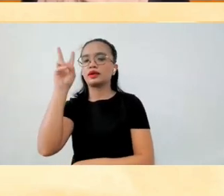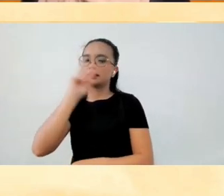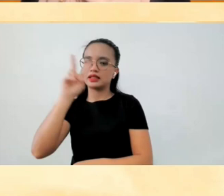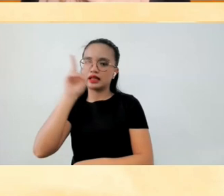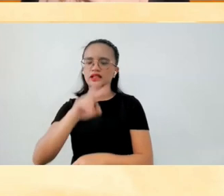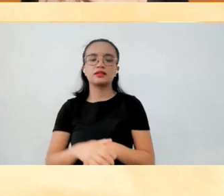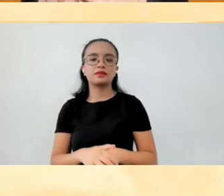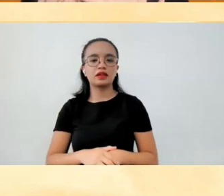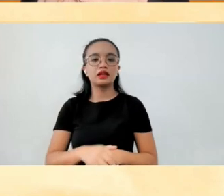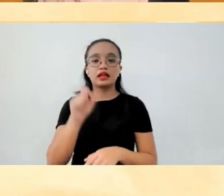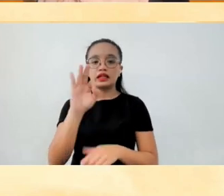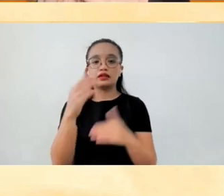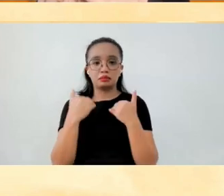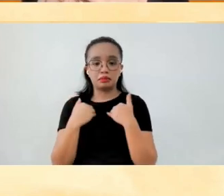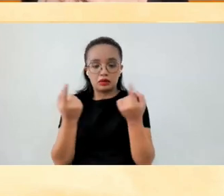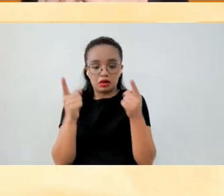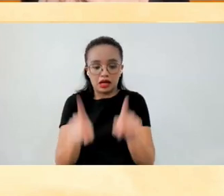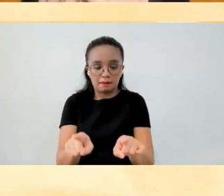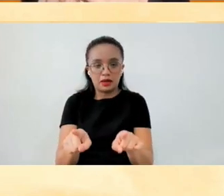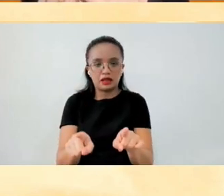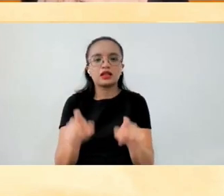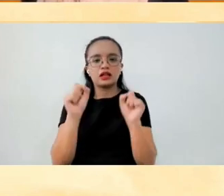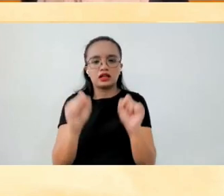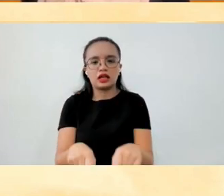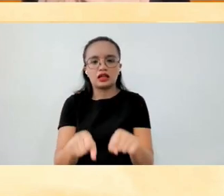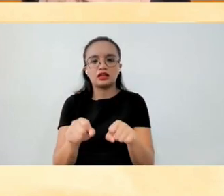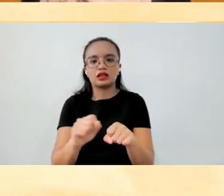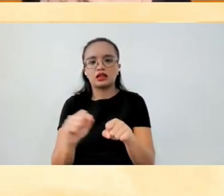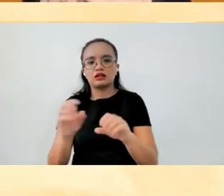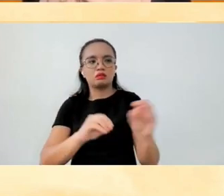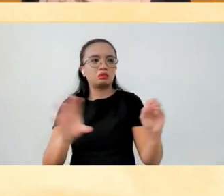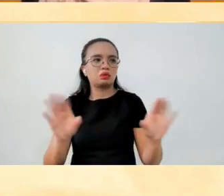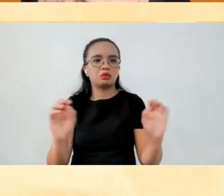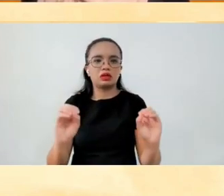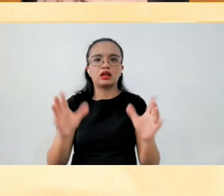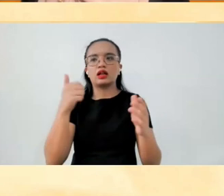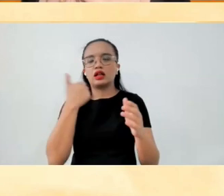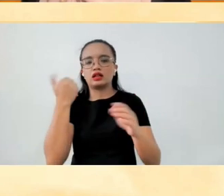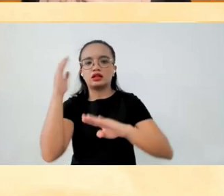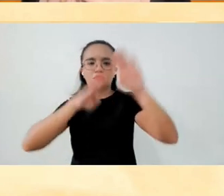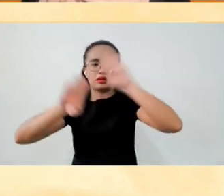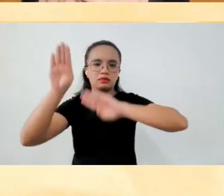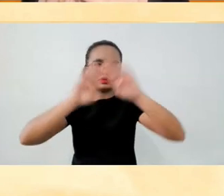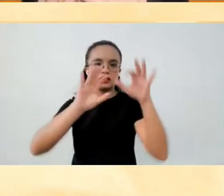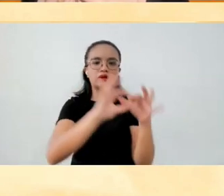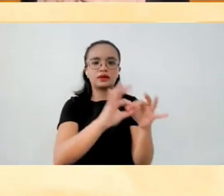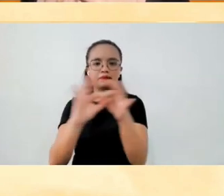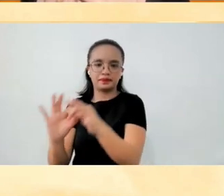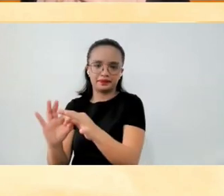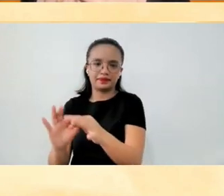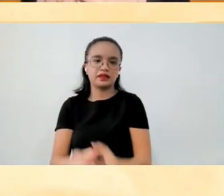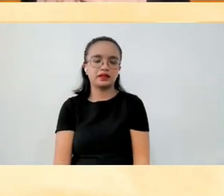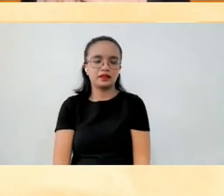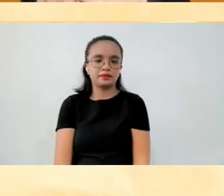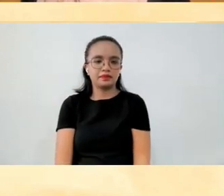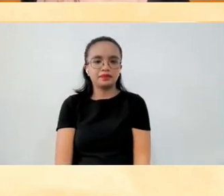every time that there is a conflict, it may cause displacement and all the other problems that are connected to displacement.